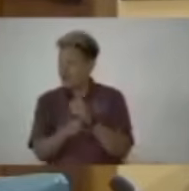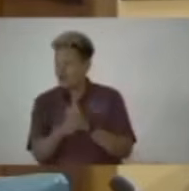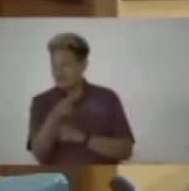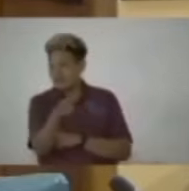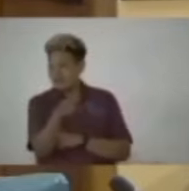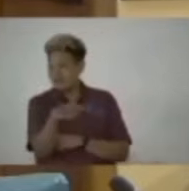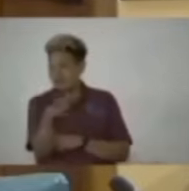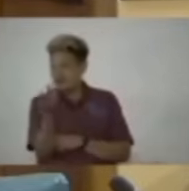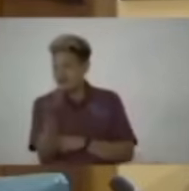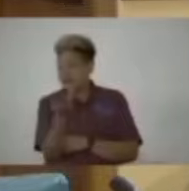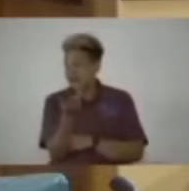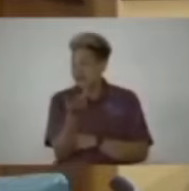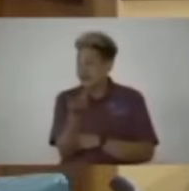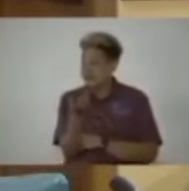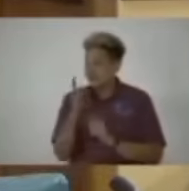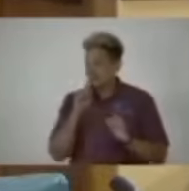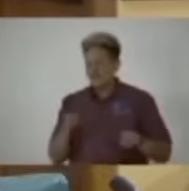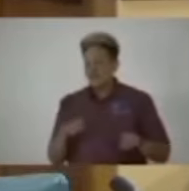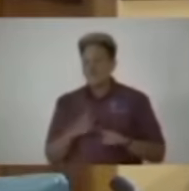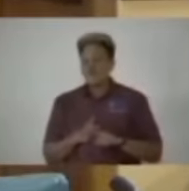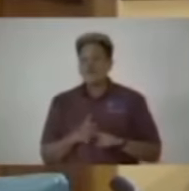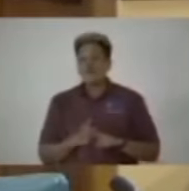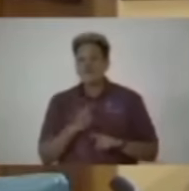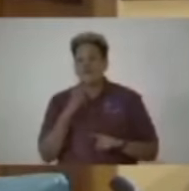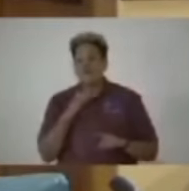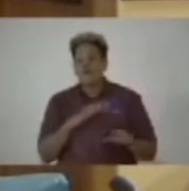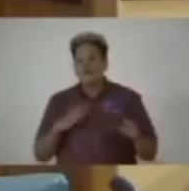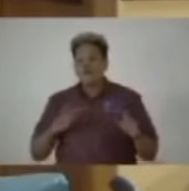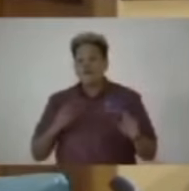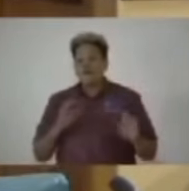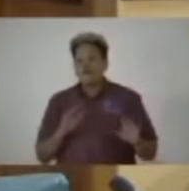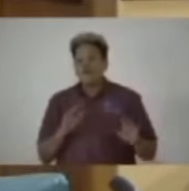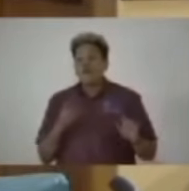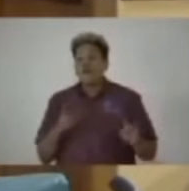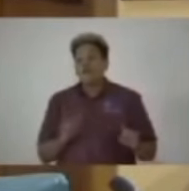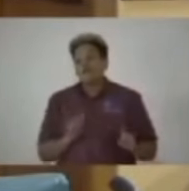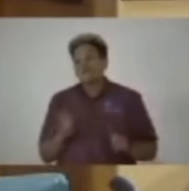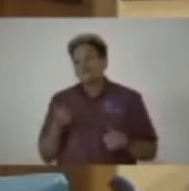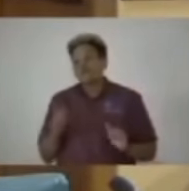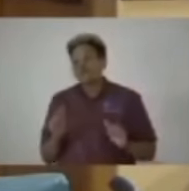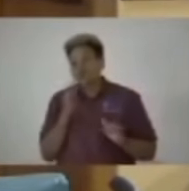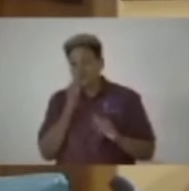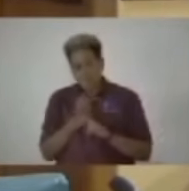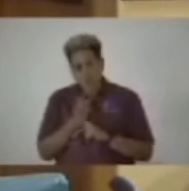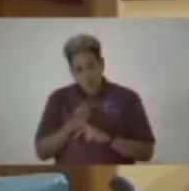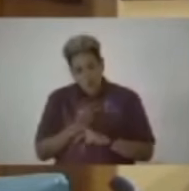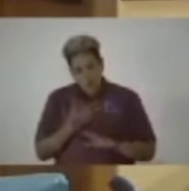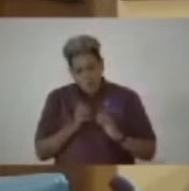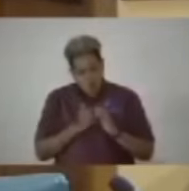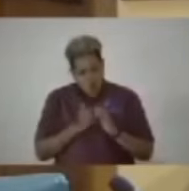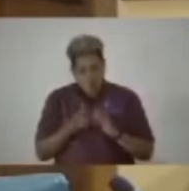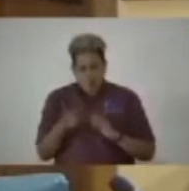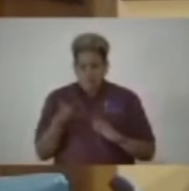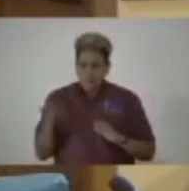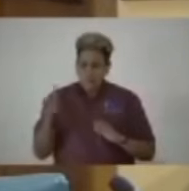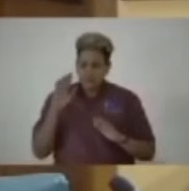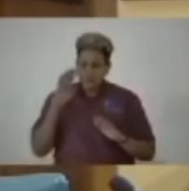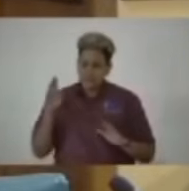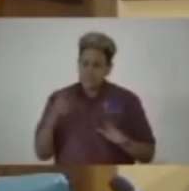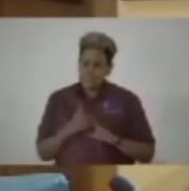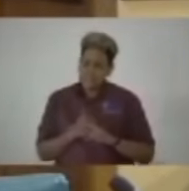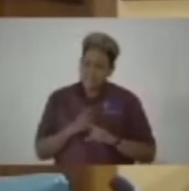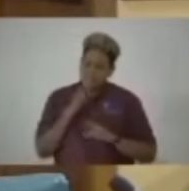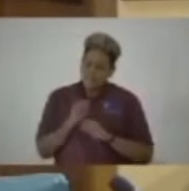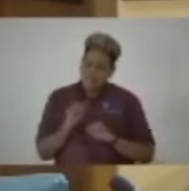of the report of the committee. I'm trying to figure out how one would